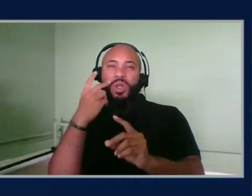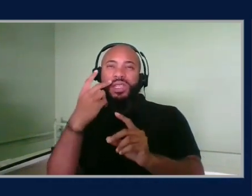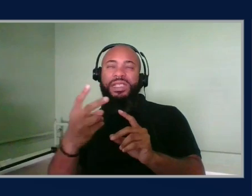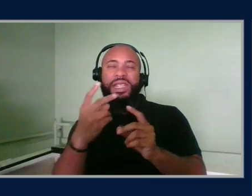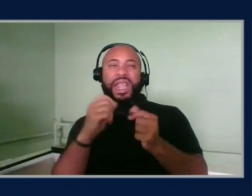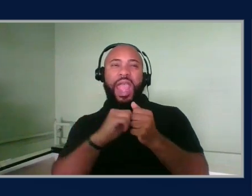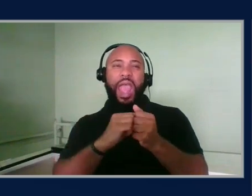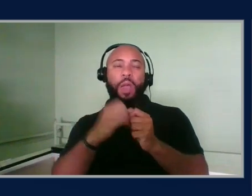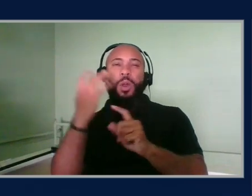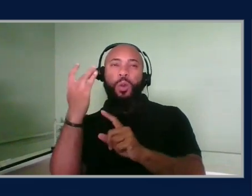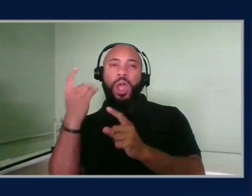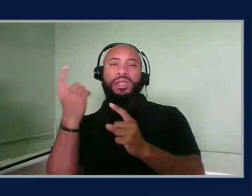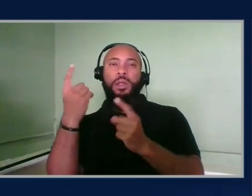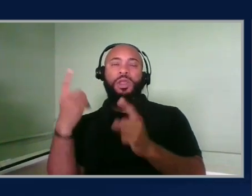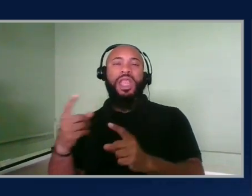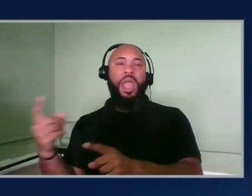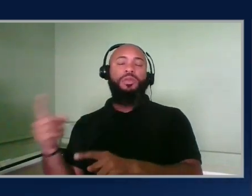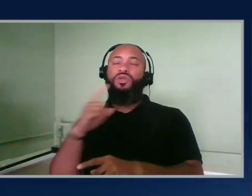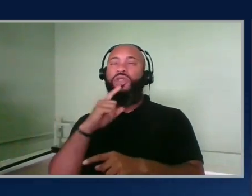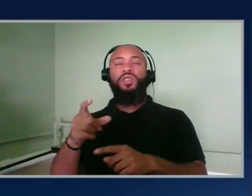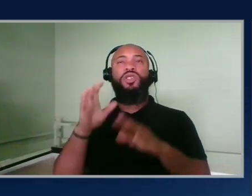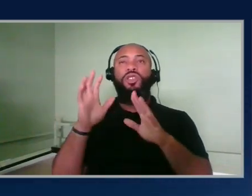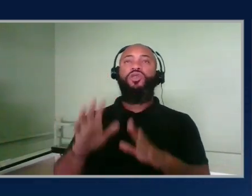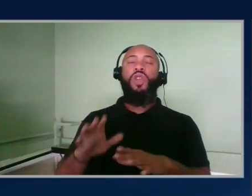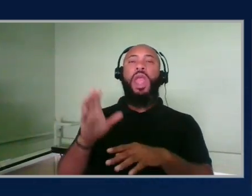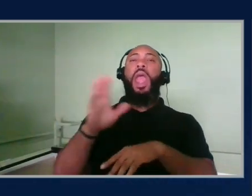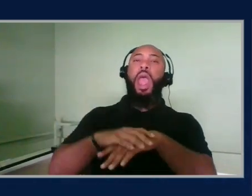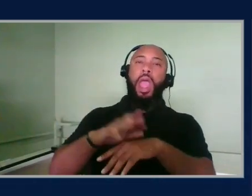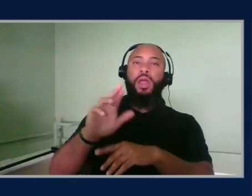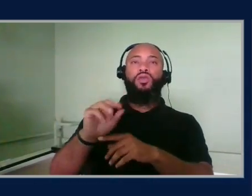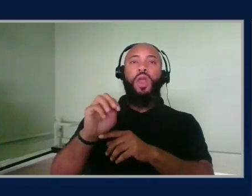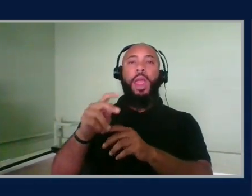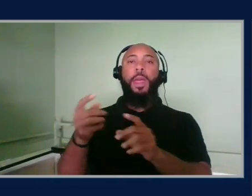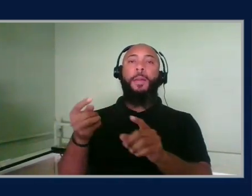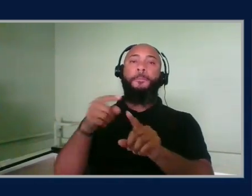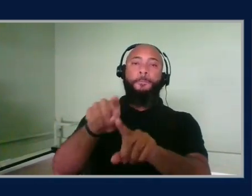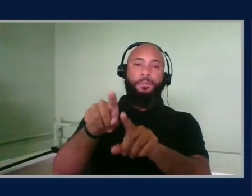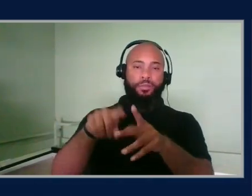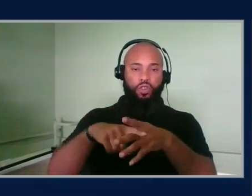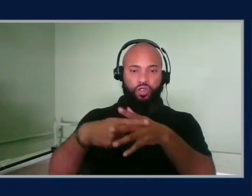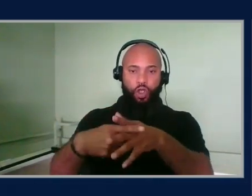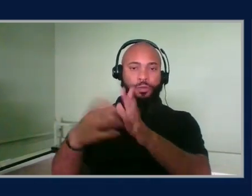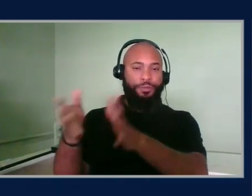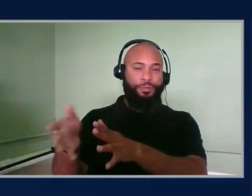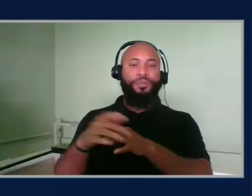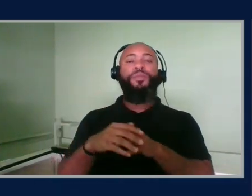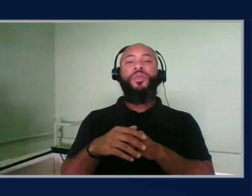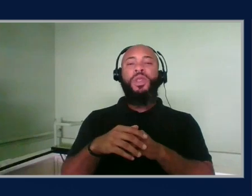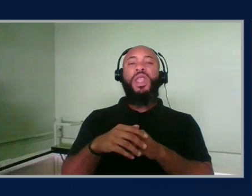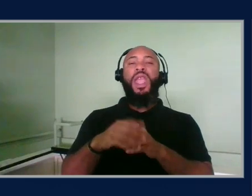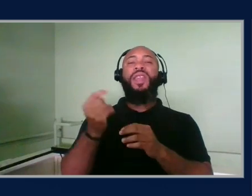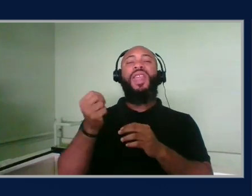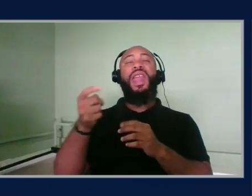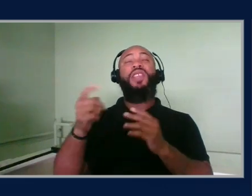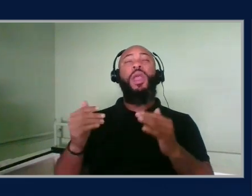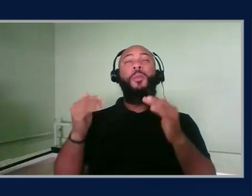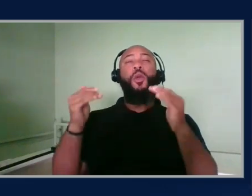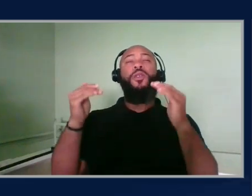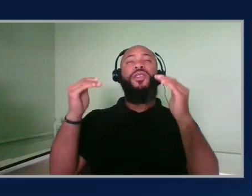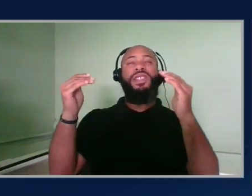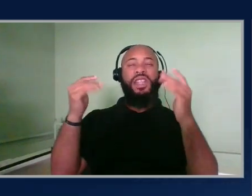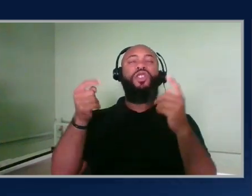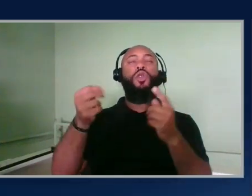it's really going to be your fast on-ramp. And then as you get more sophisticated, you're probably going to use tools like Glue